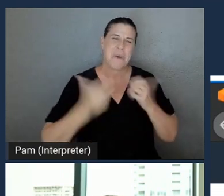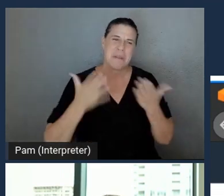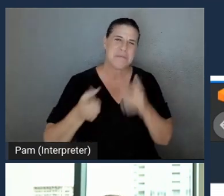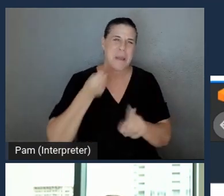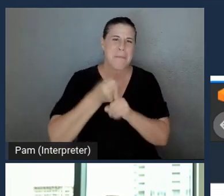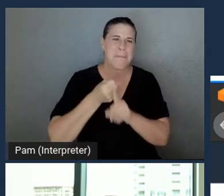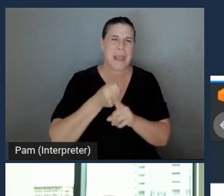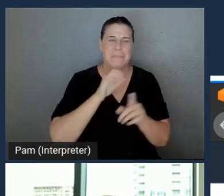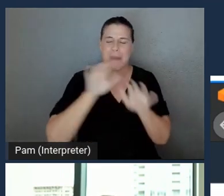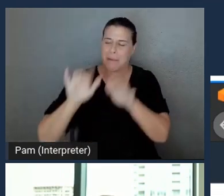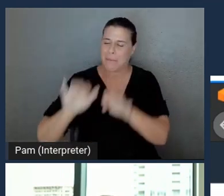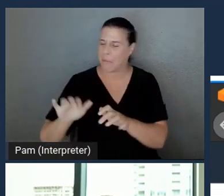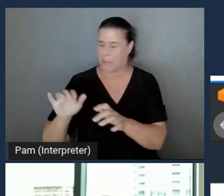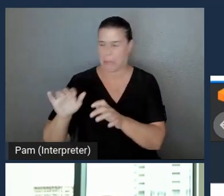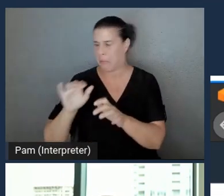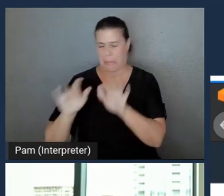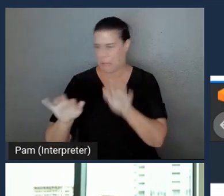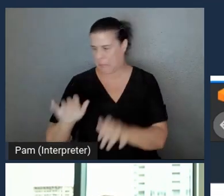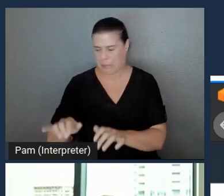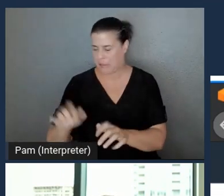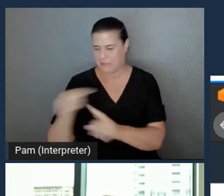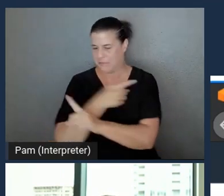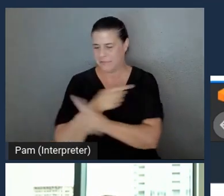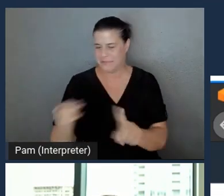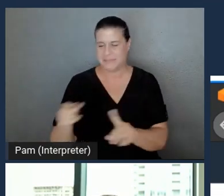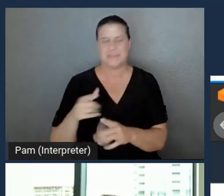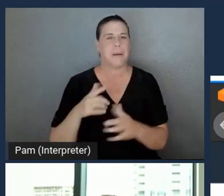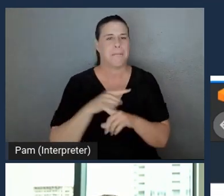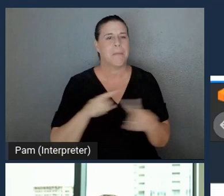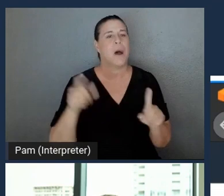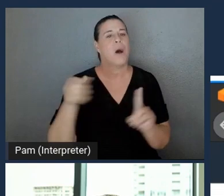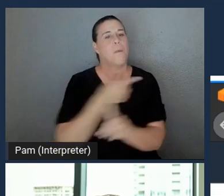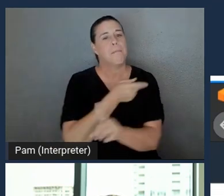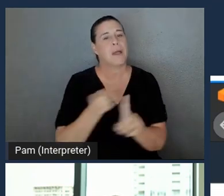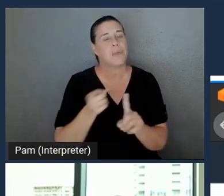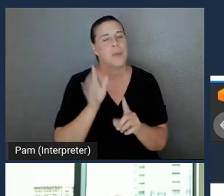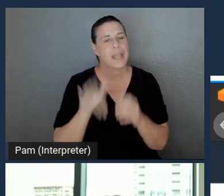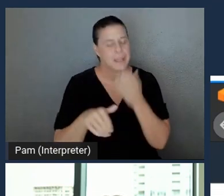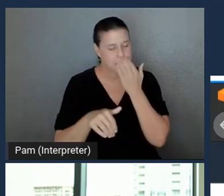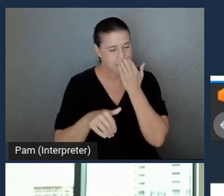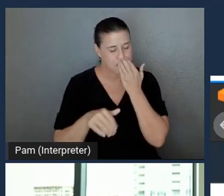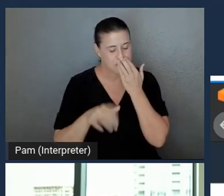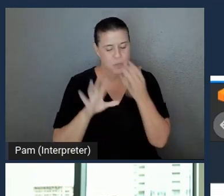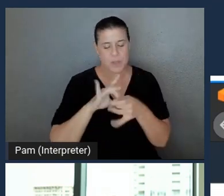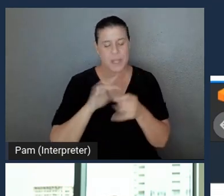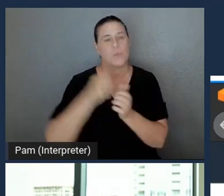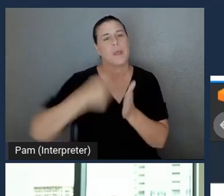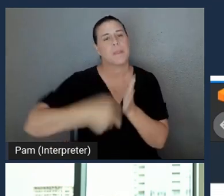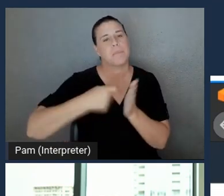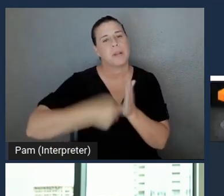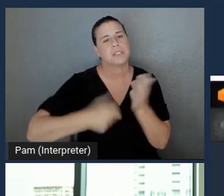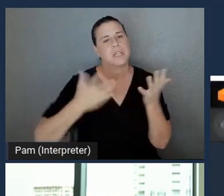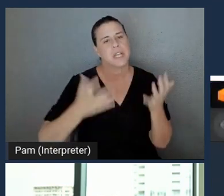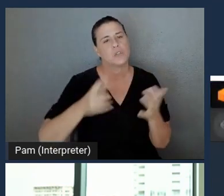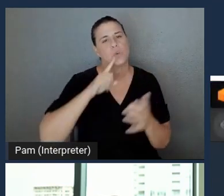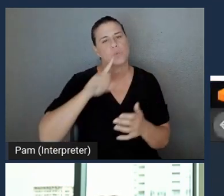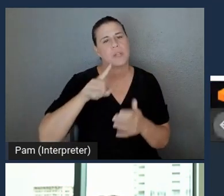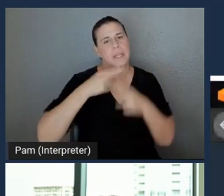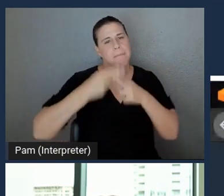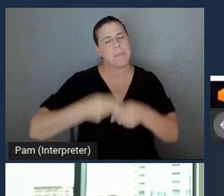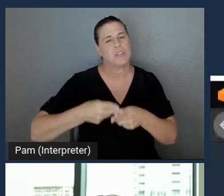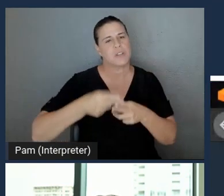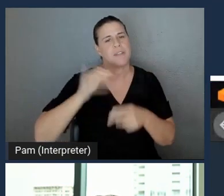when you try to do that. By the way, speaking of pricing, right? I just wanted to sort of bring this up so